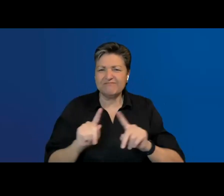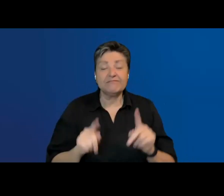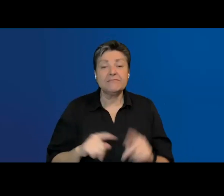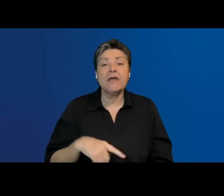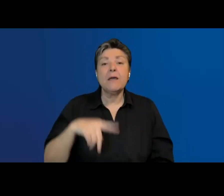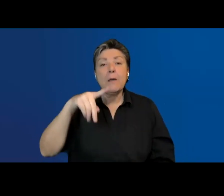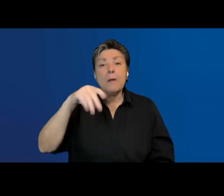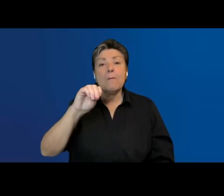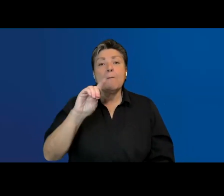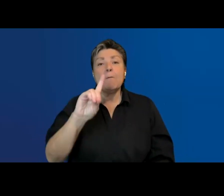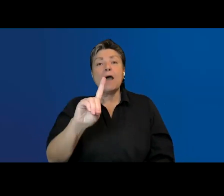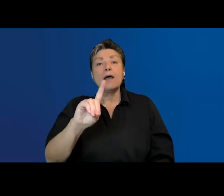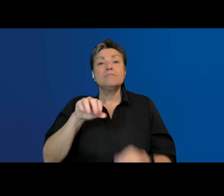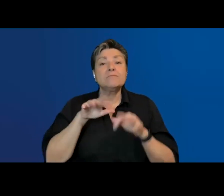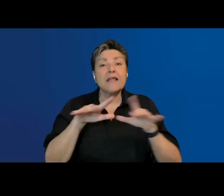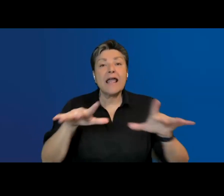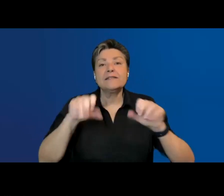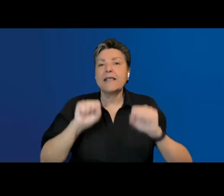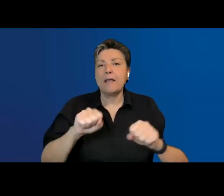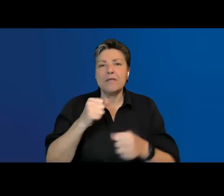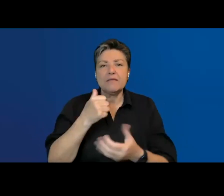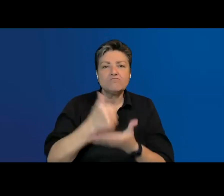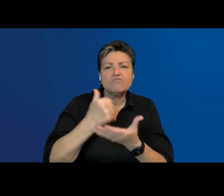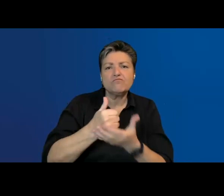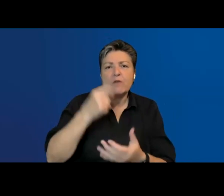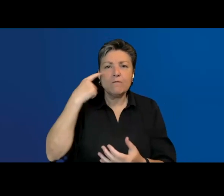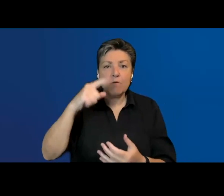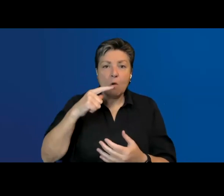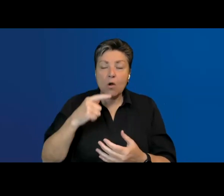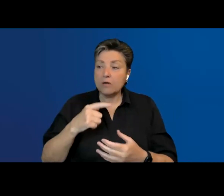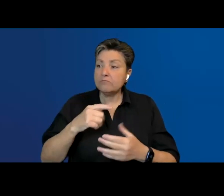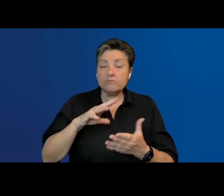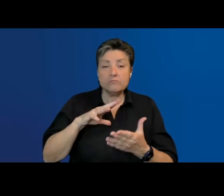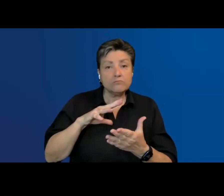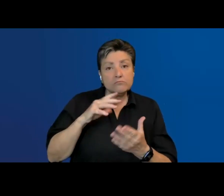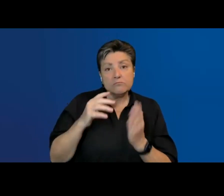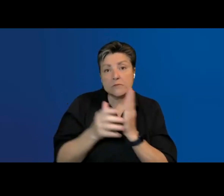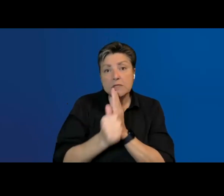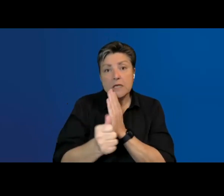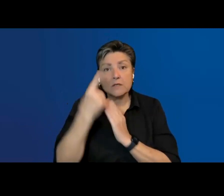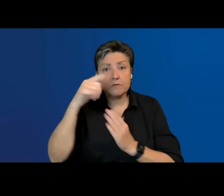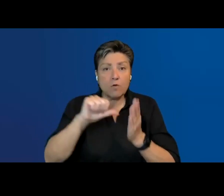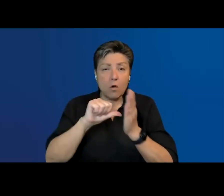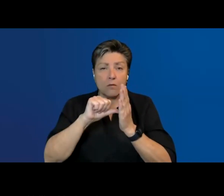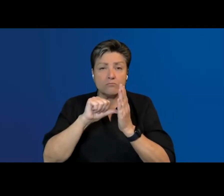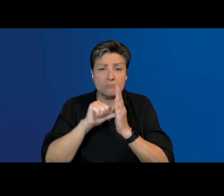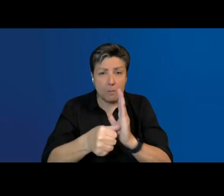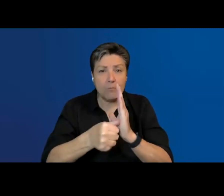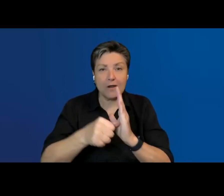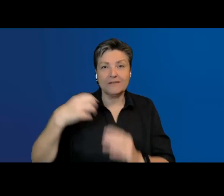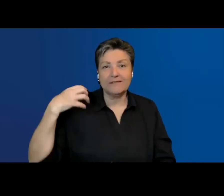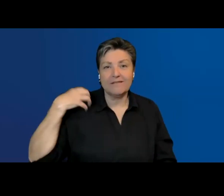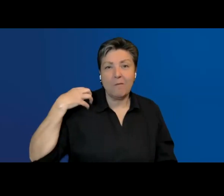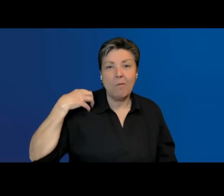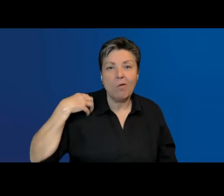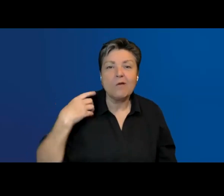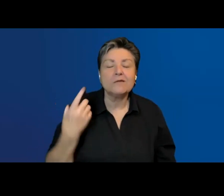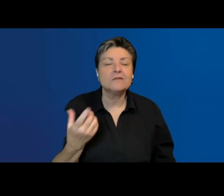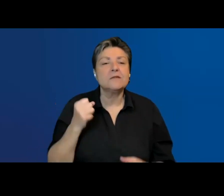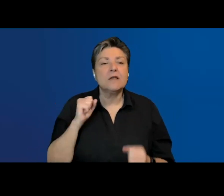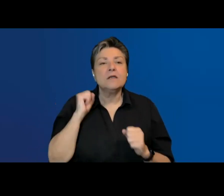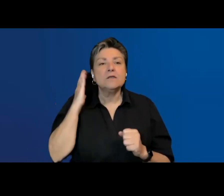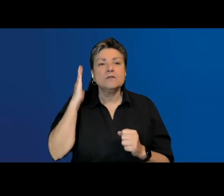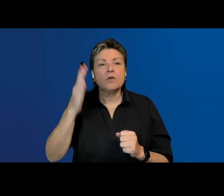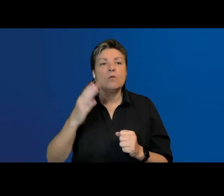for people to gain various skills that stand out to employers. So in today's webinar, we're going to introduce you to two Respectability National